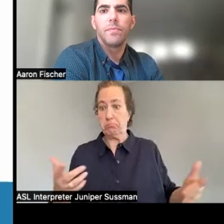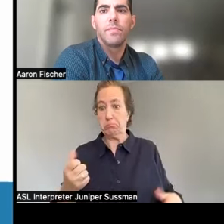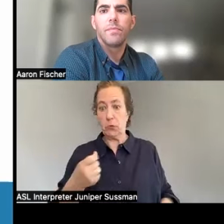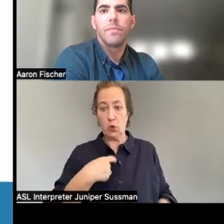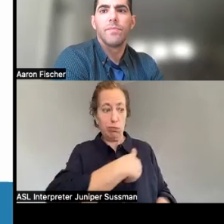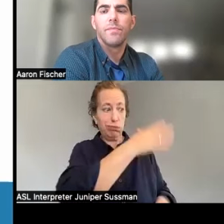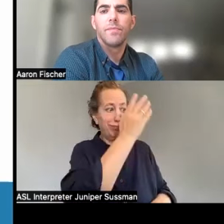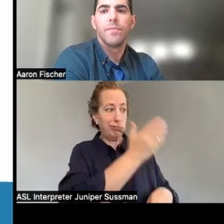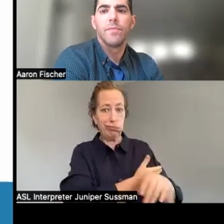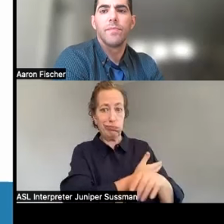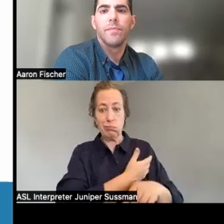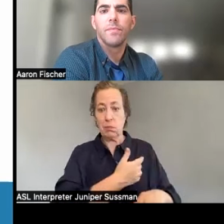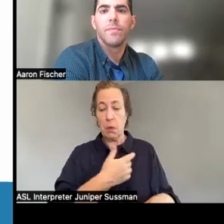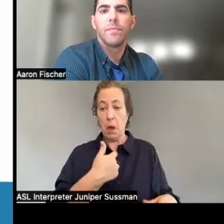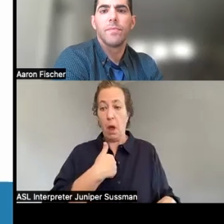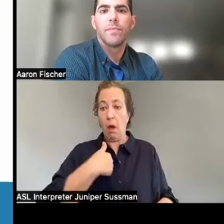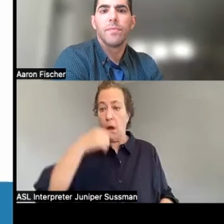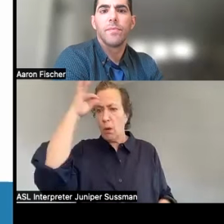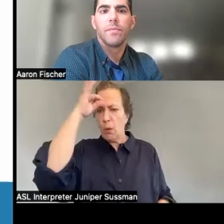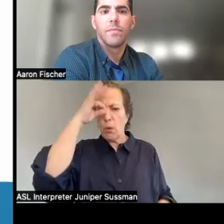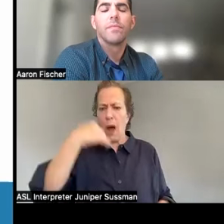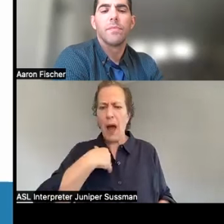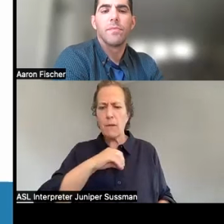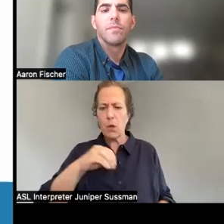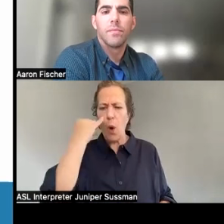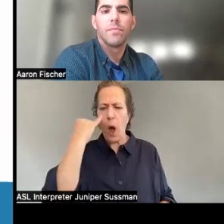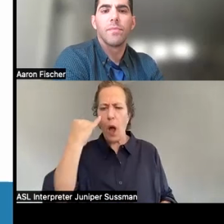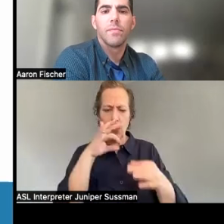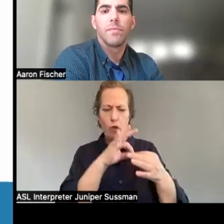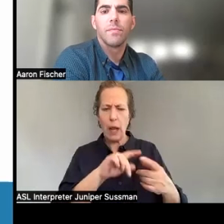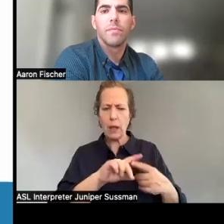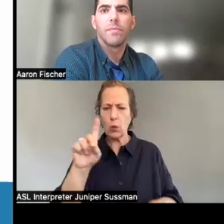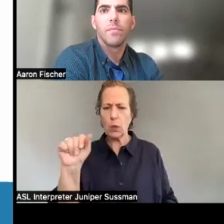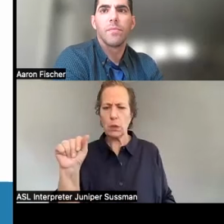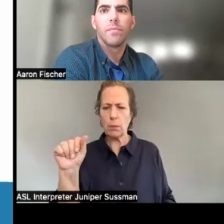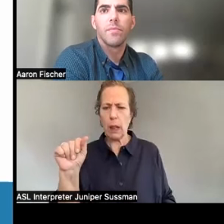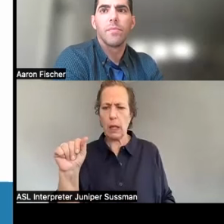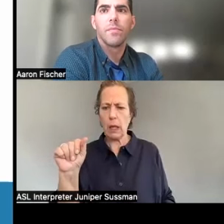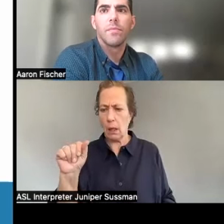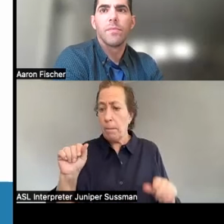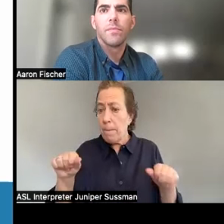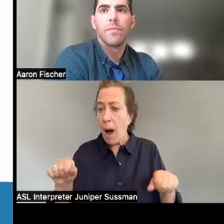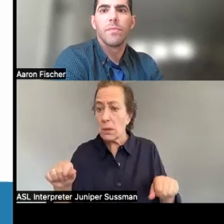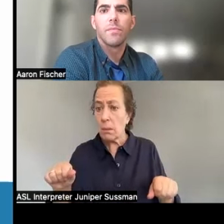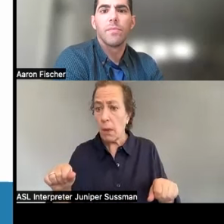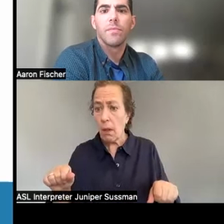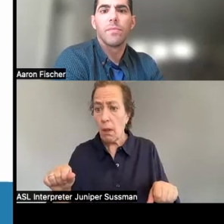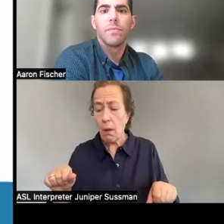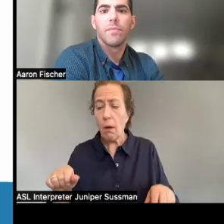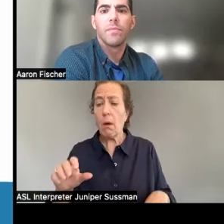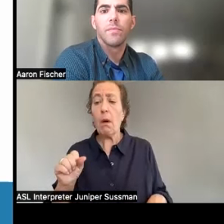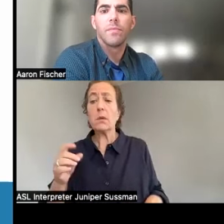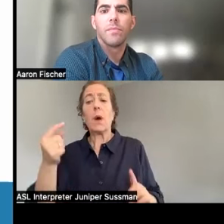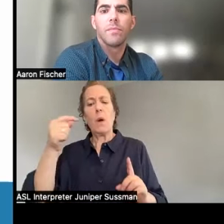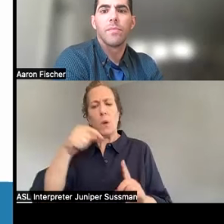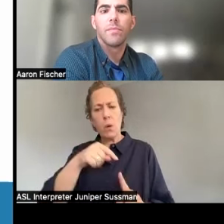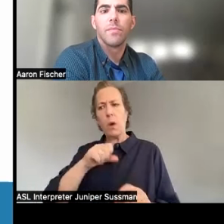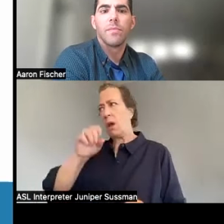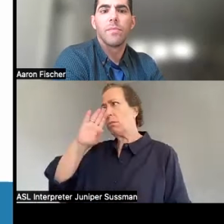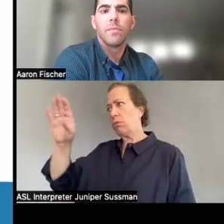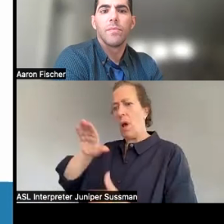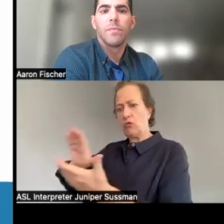as far as we knew, it wasn't about the disability. And I think she could sort of address that more directly by saying, it is impacting